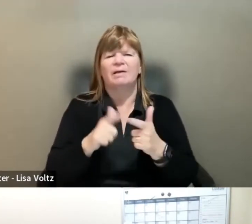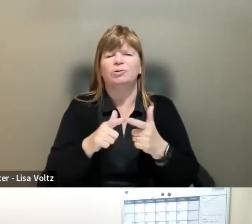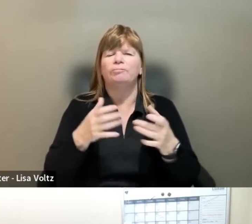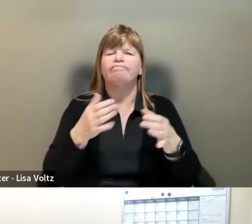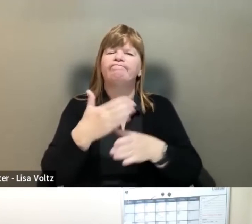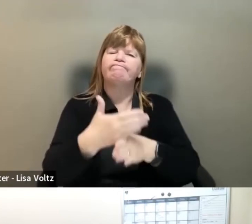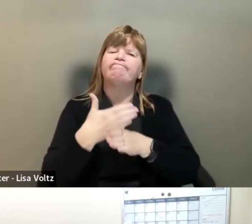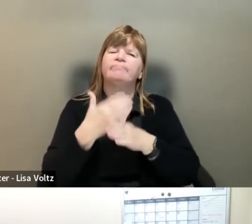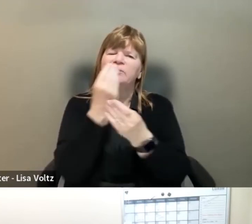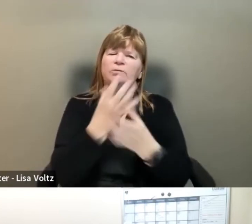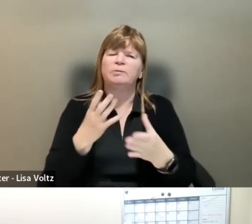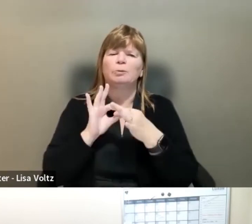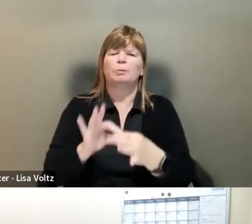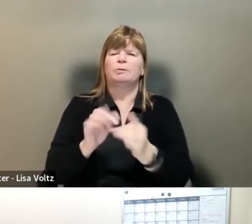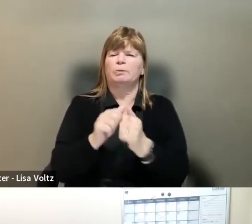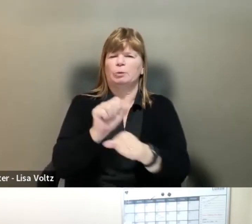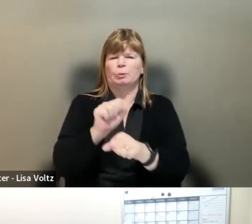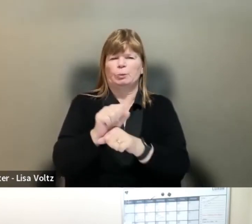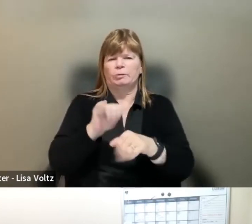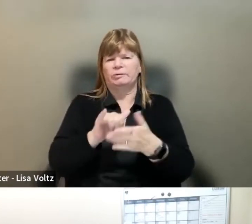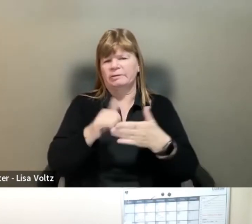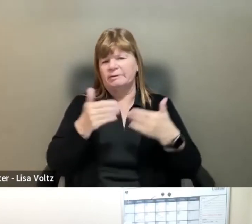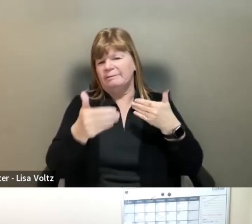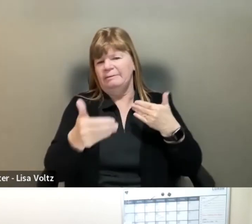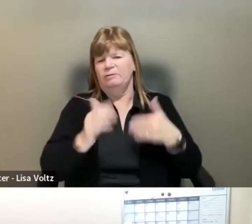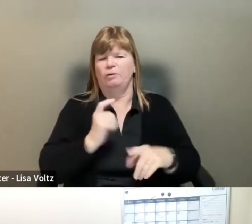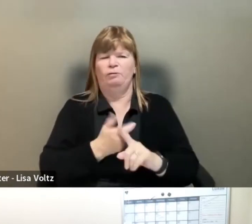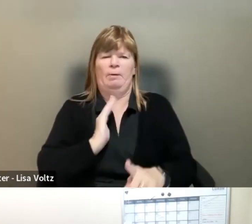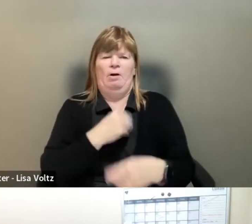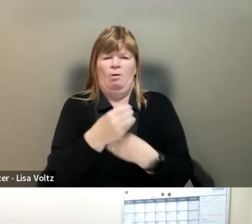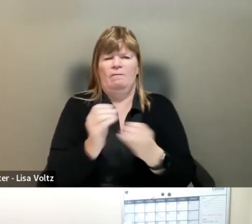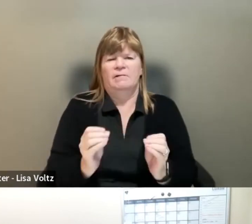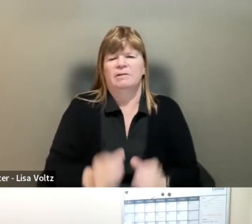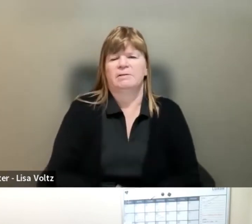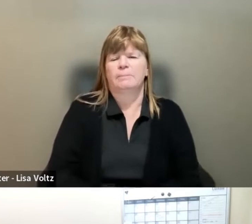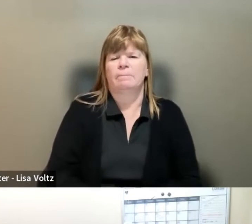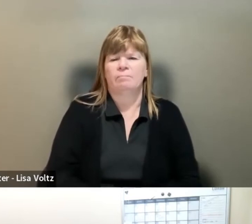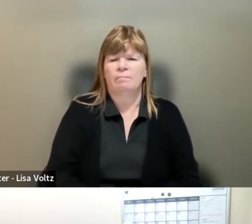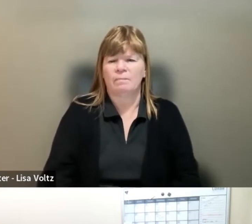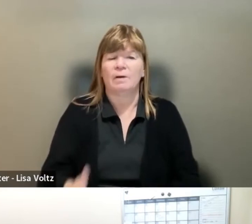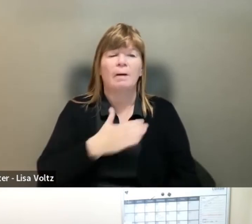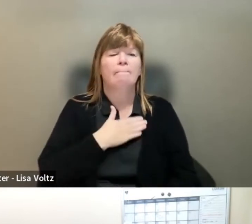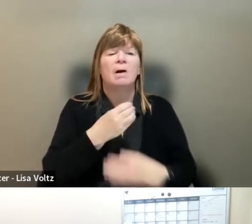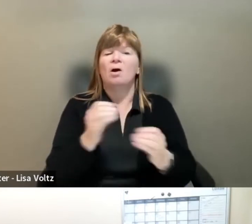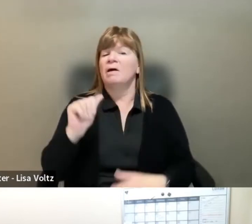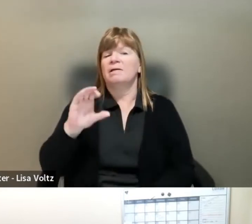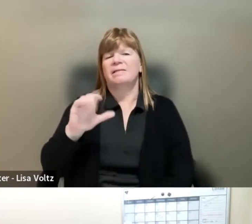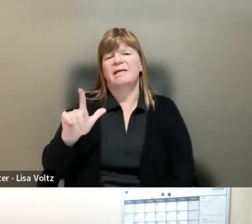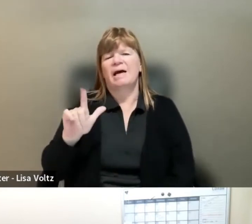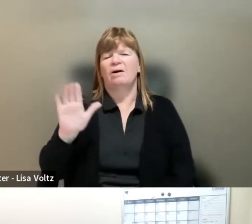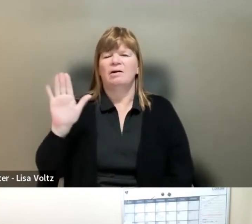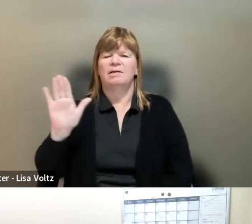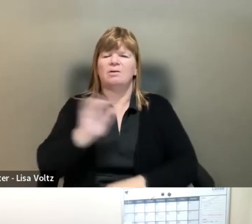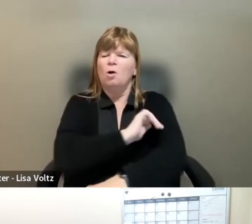some information on the work that's coming out of our office. So my office at ACL is authorized through